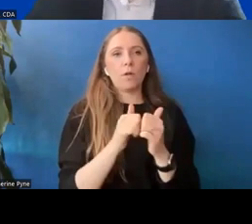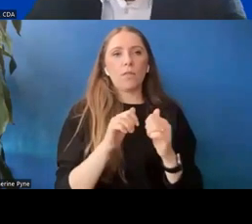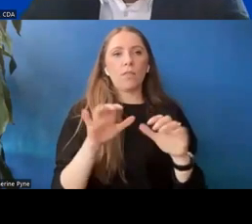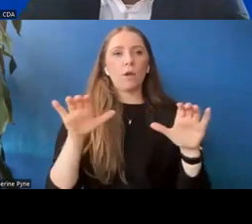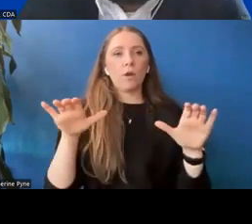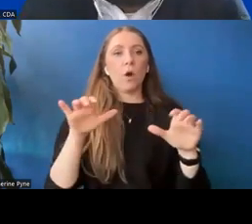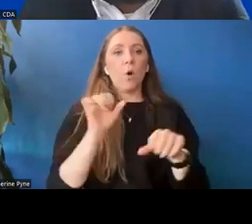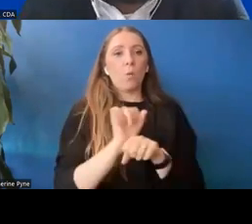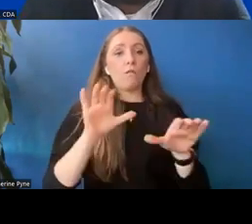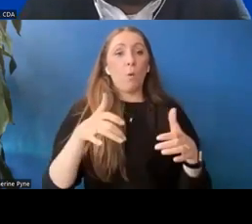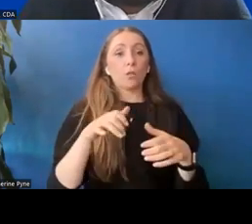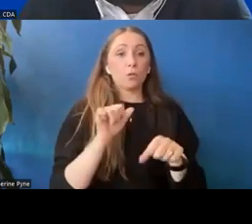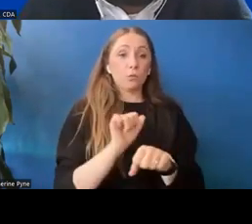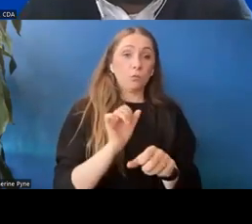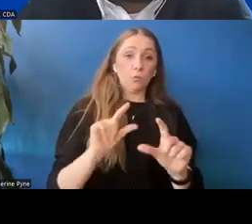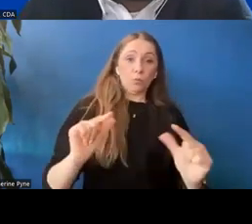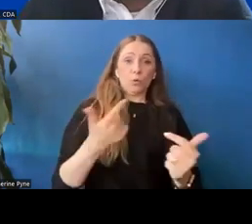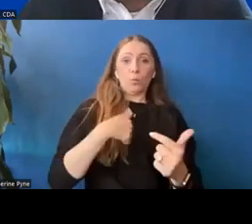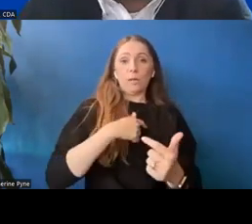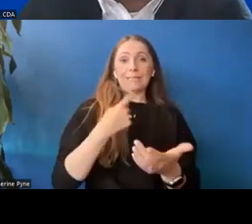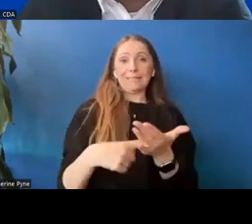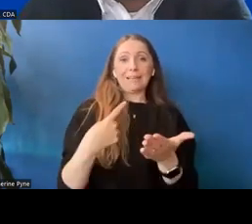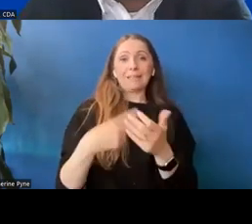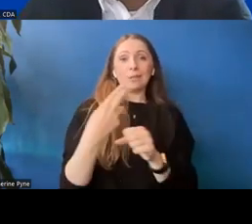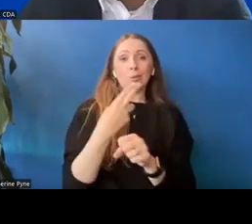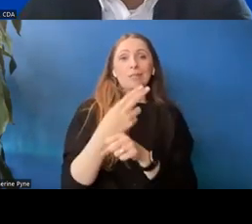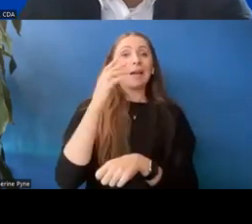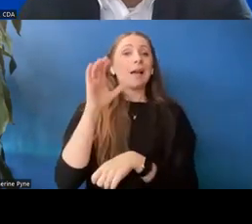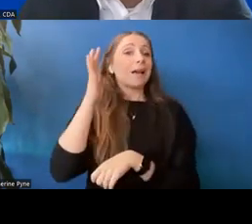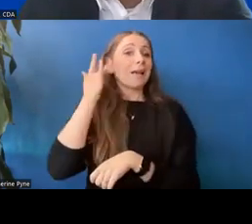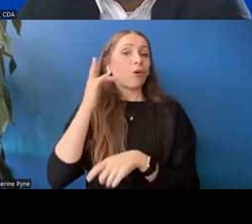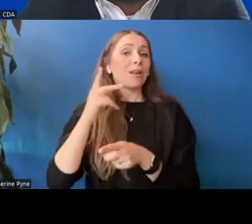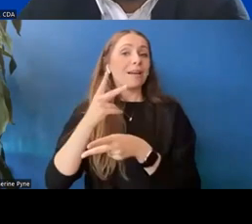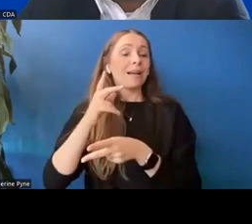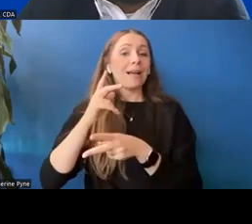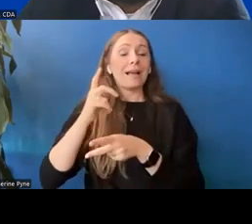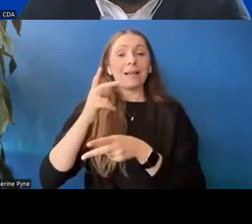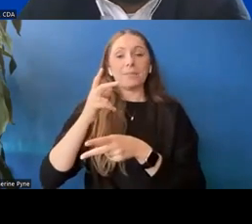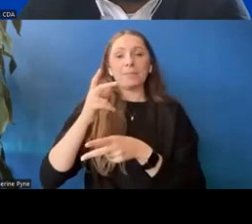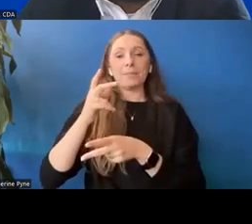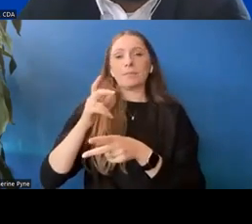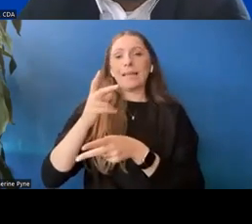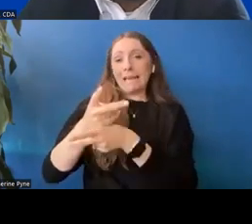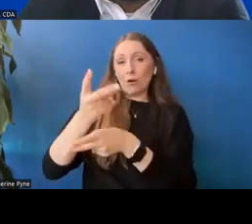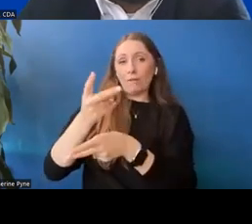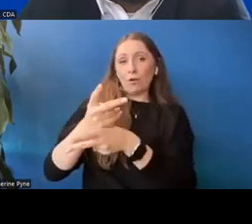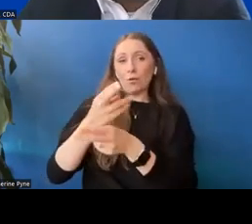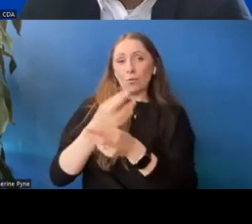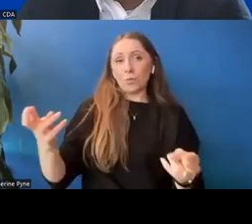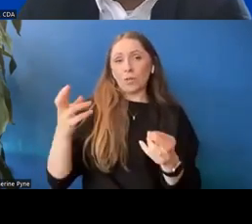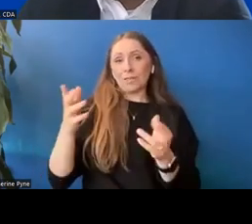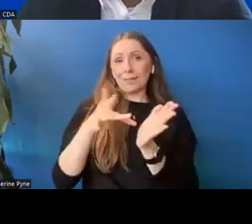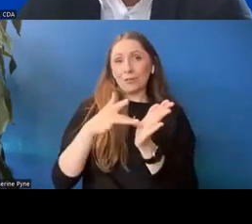of weeks ago, and we discussed the option of using the California Caregiver Resource Center data to inform this measure. So looking forward to that